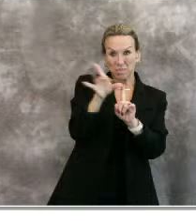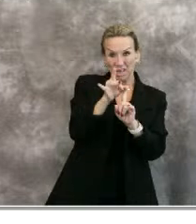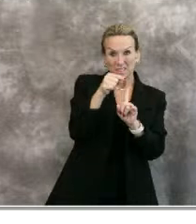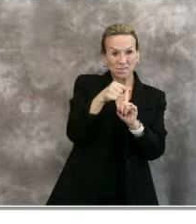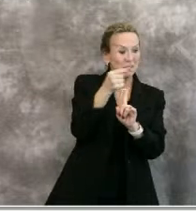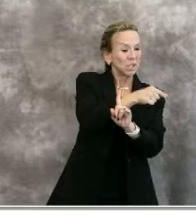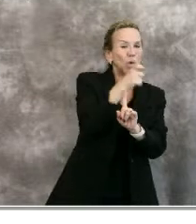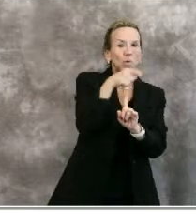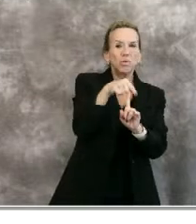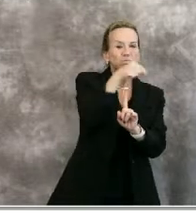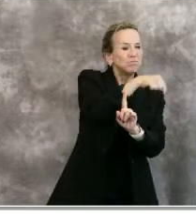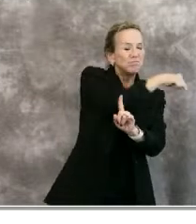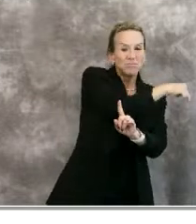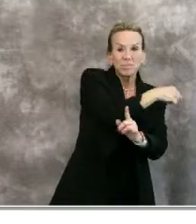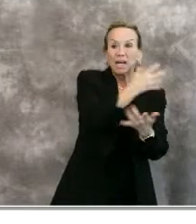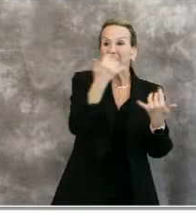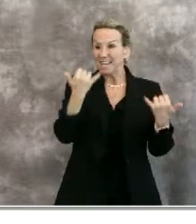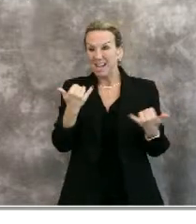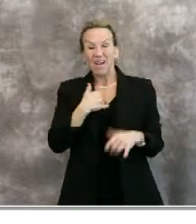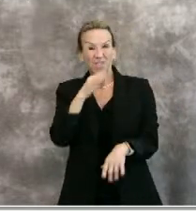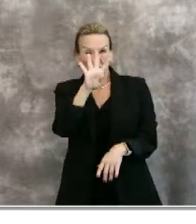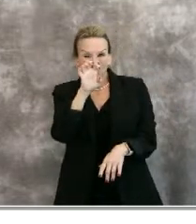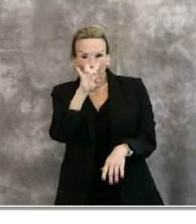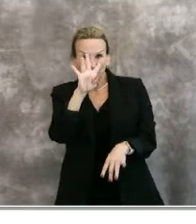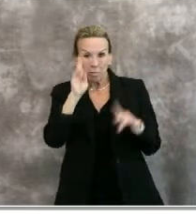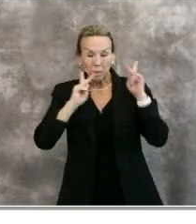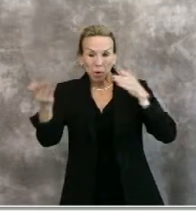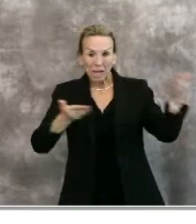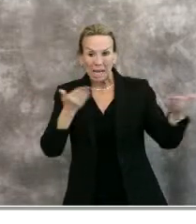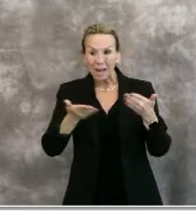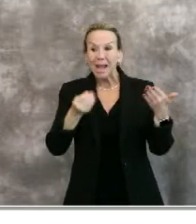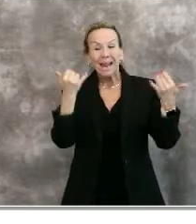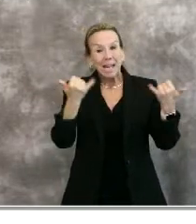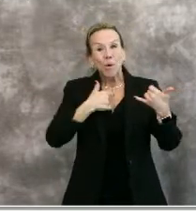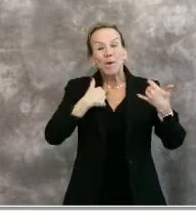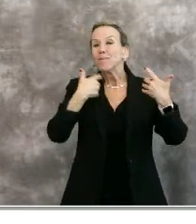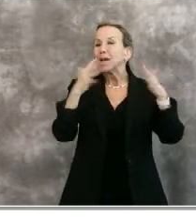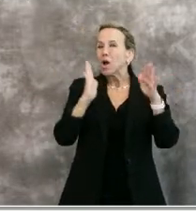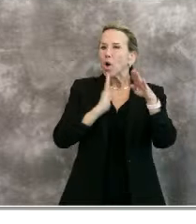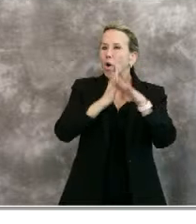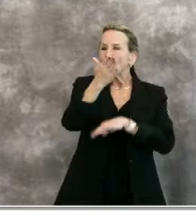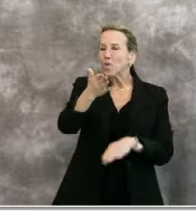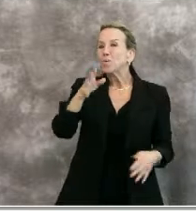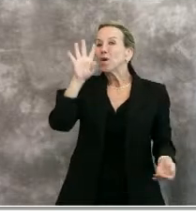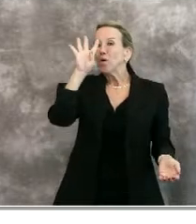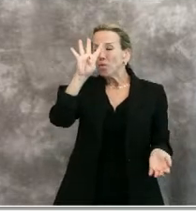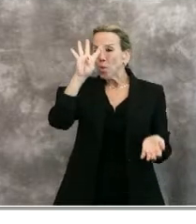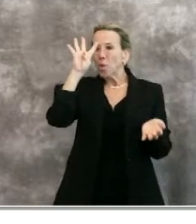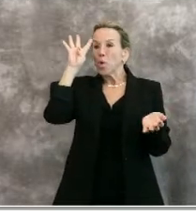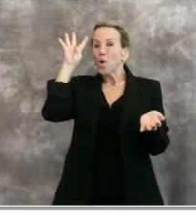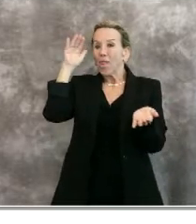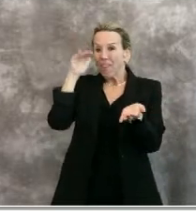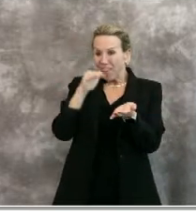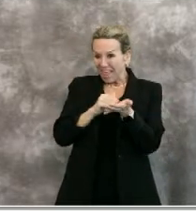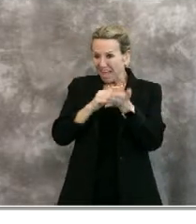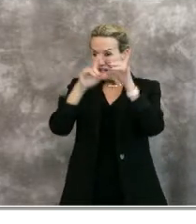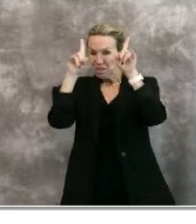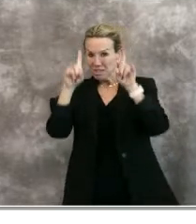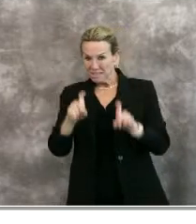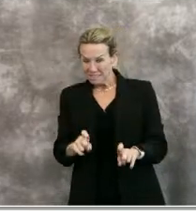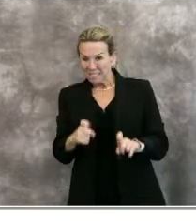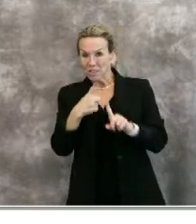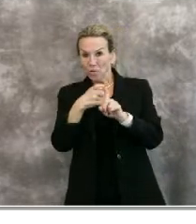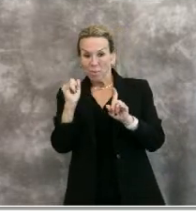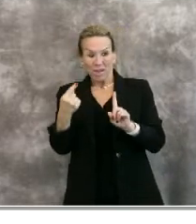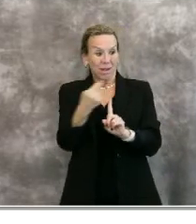tracers. Today we surpassed more than 400,000 tests that have been reported countywide. We also surpassed more